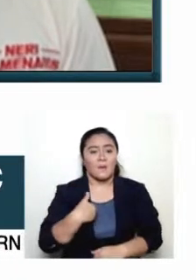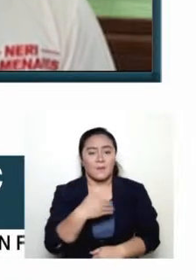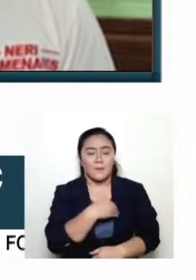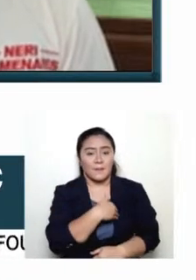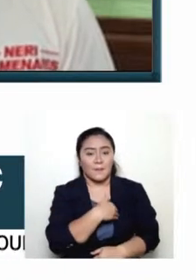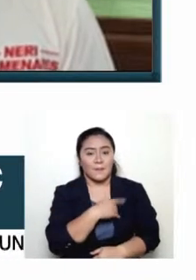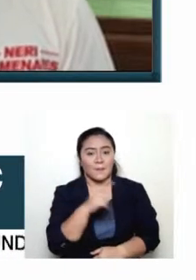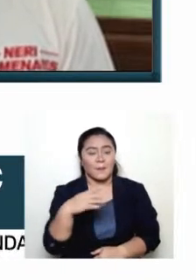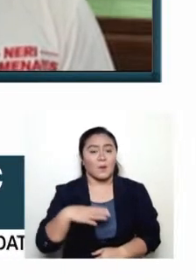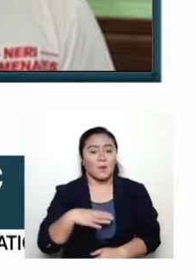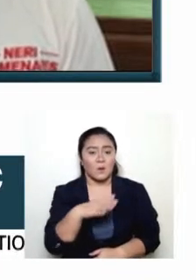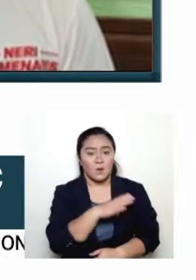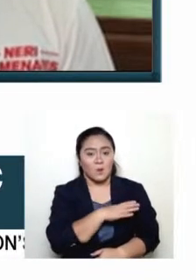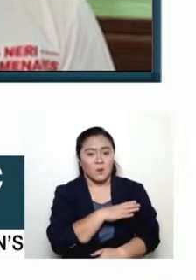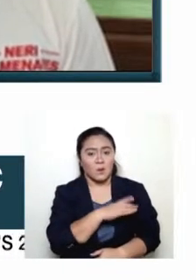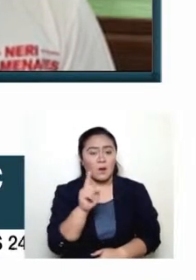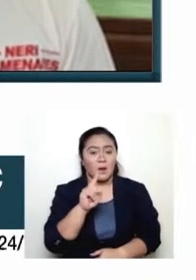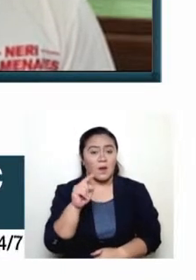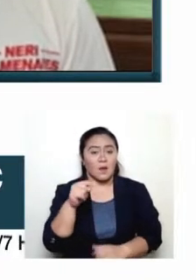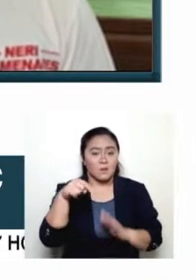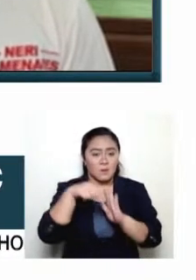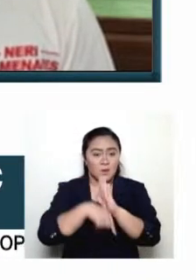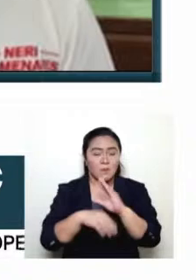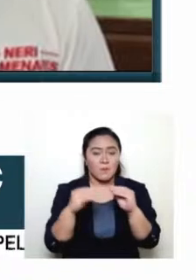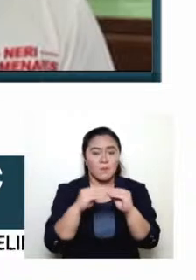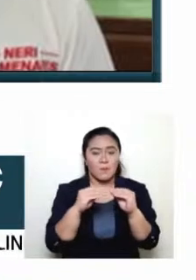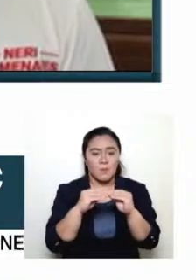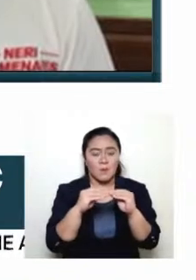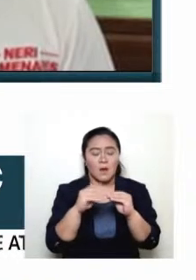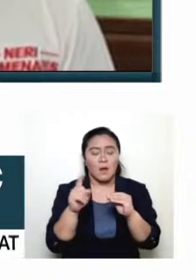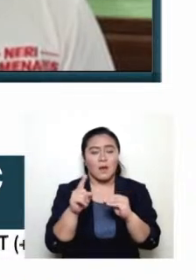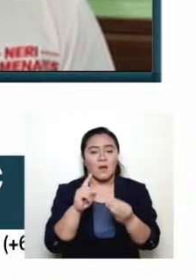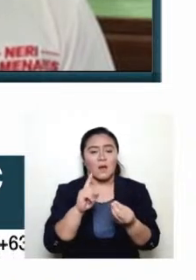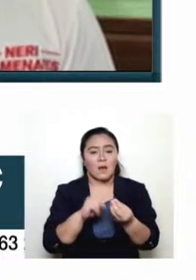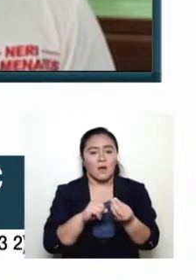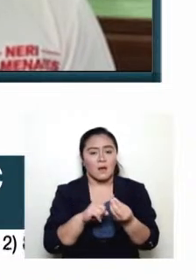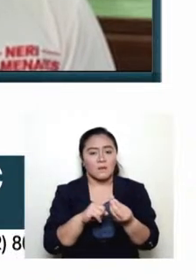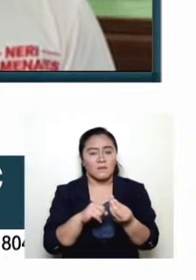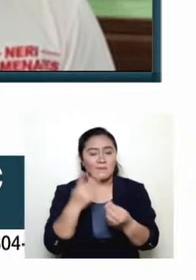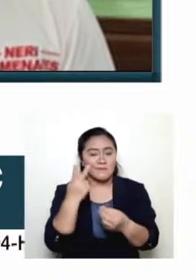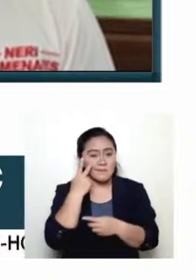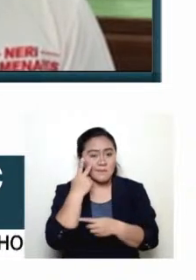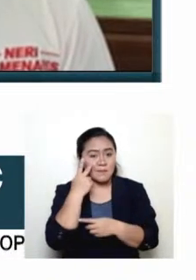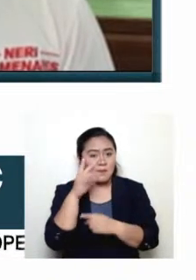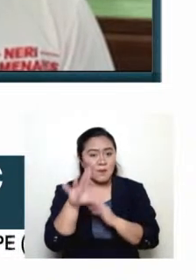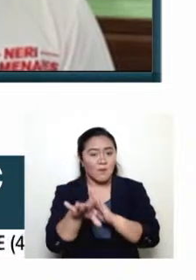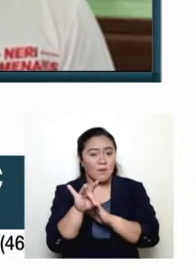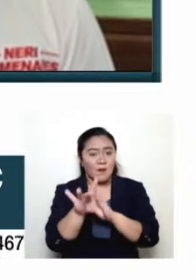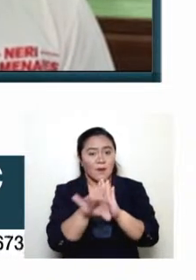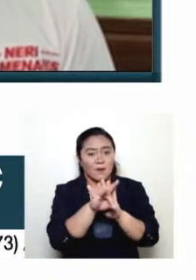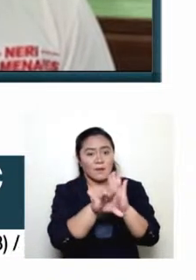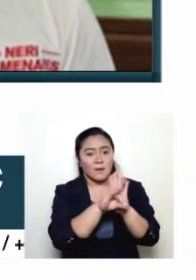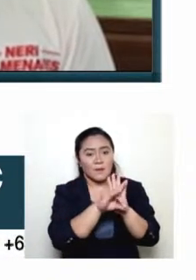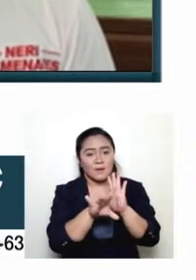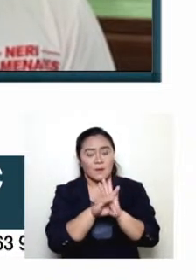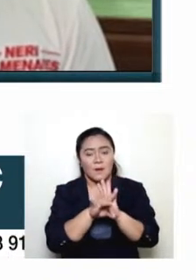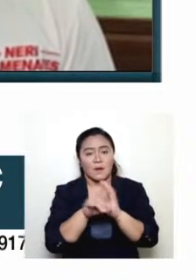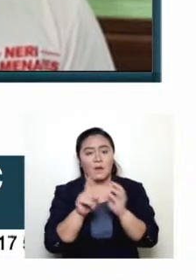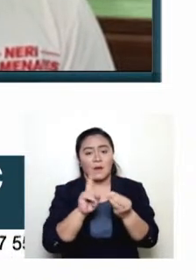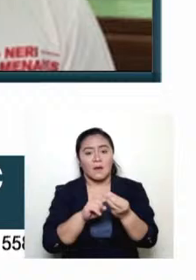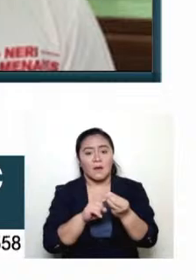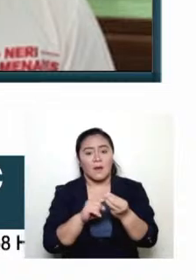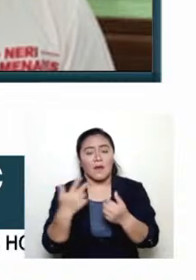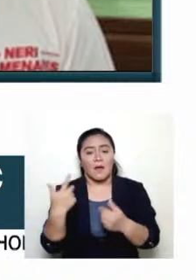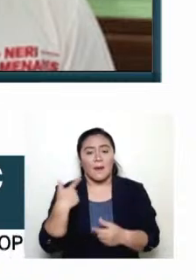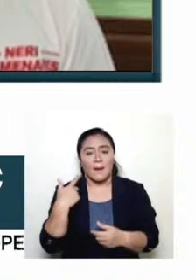Congress. But when they do dig deeper still, Attorney Colmenares, will they also find that you had actually condoned the atrocities committed by